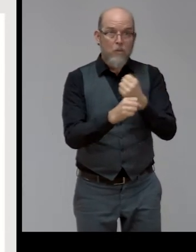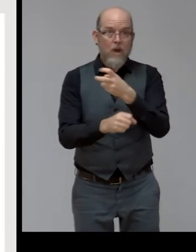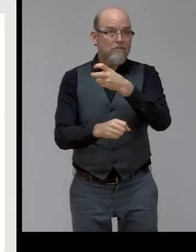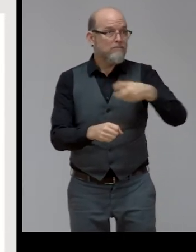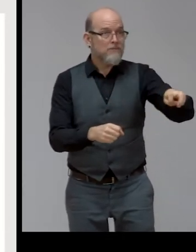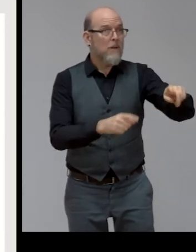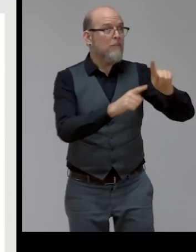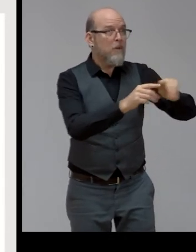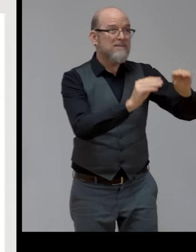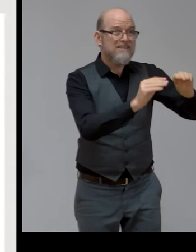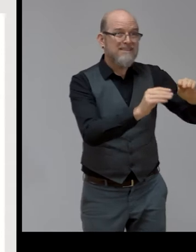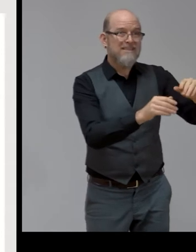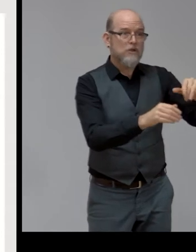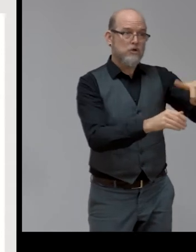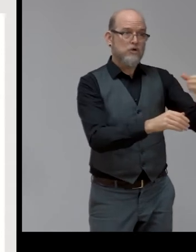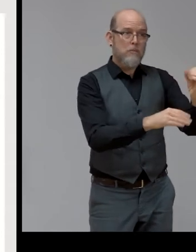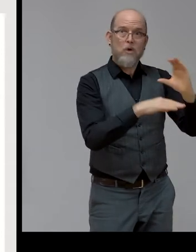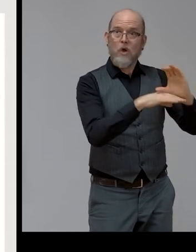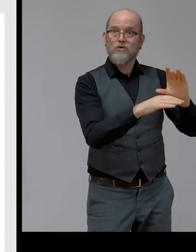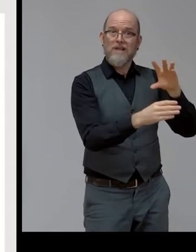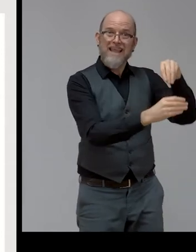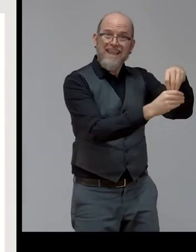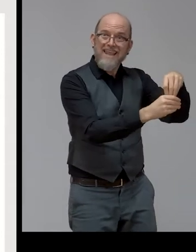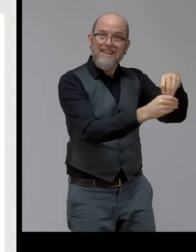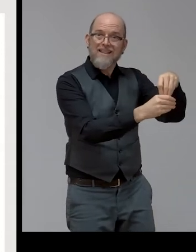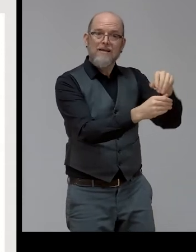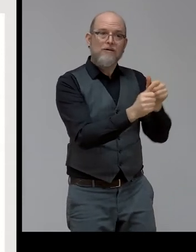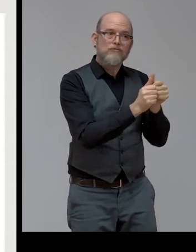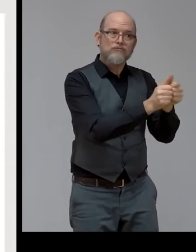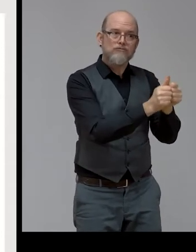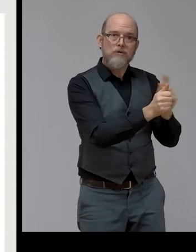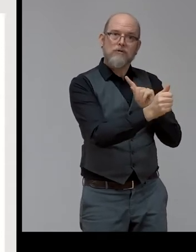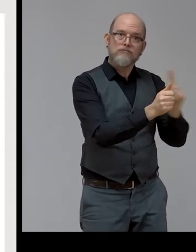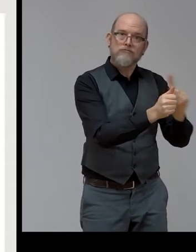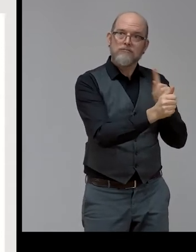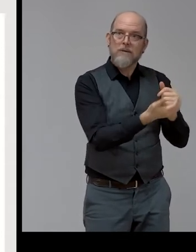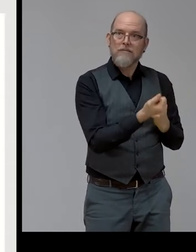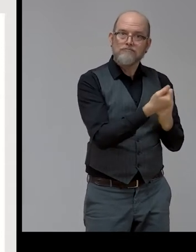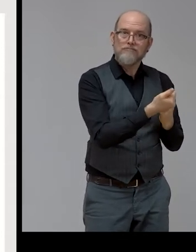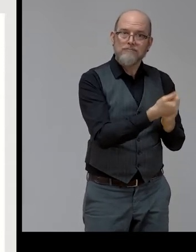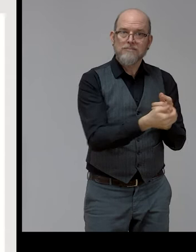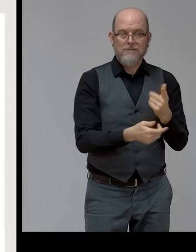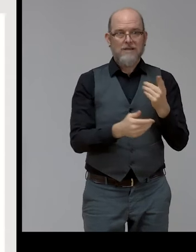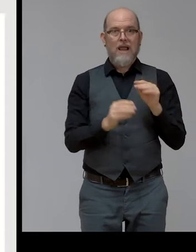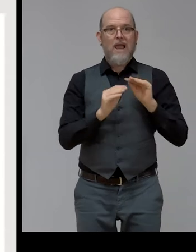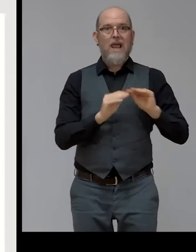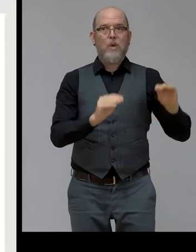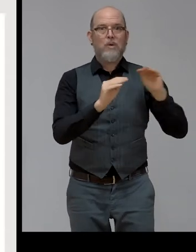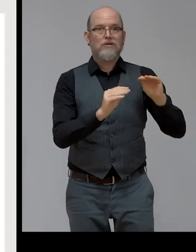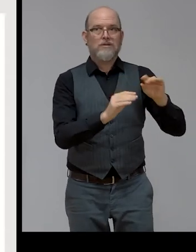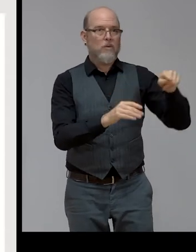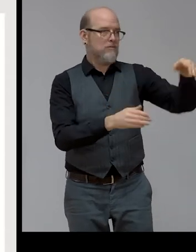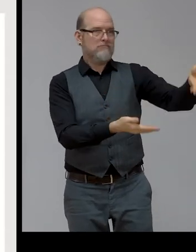coaches, they accompany the employee during the work. So the education at the training, it